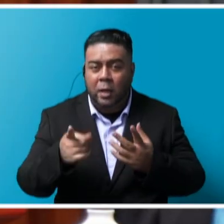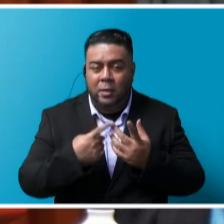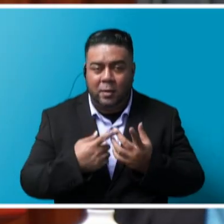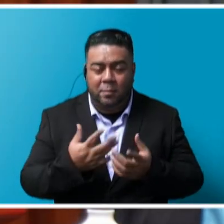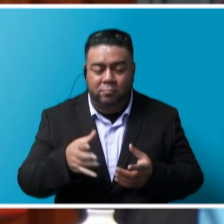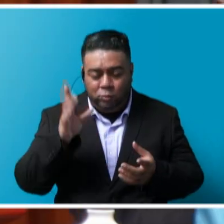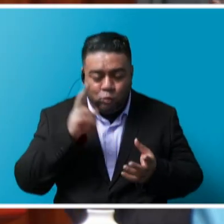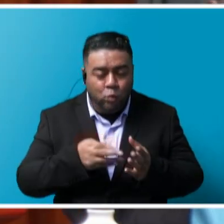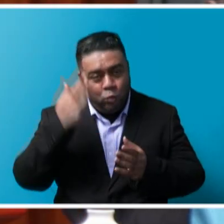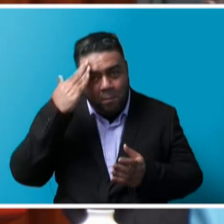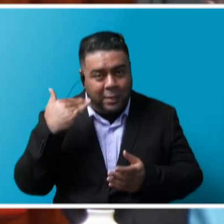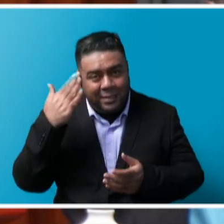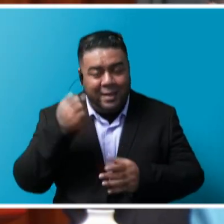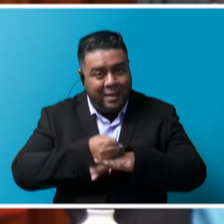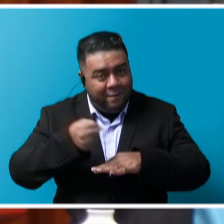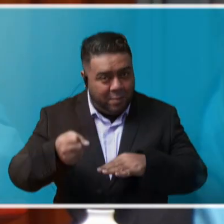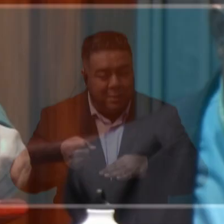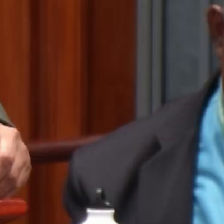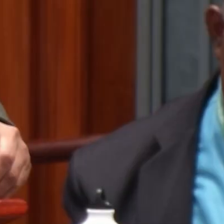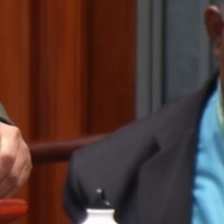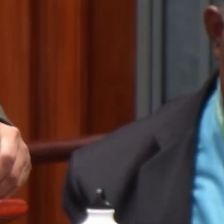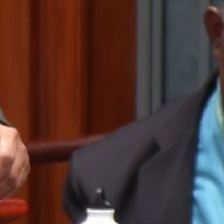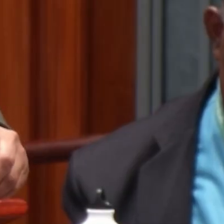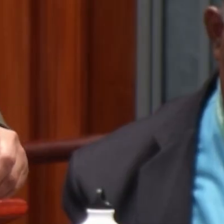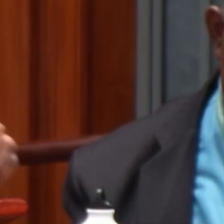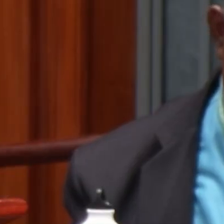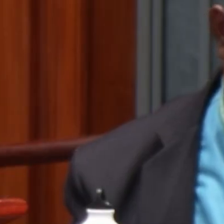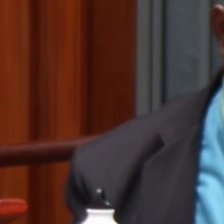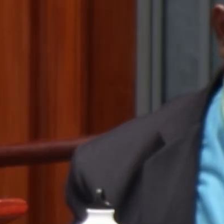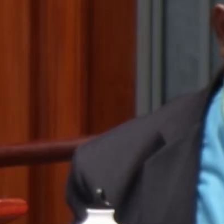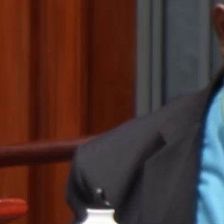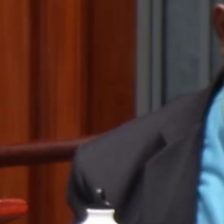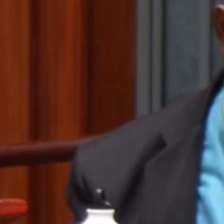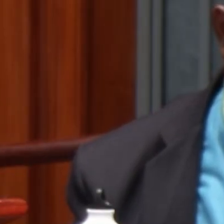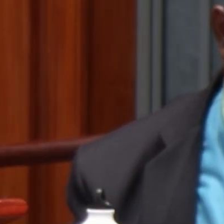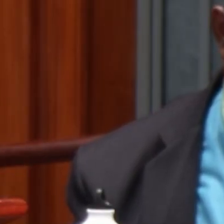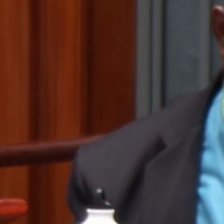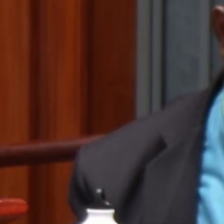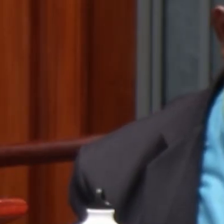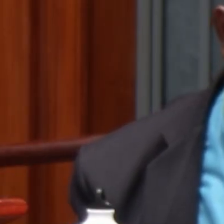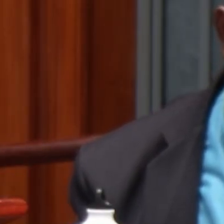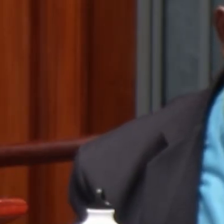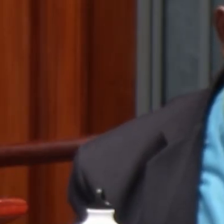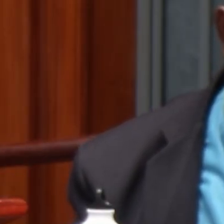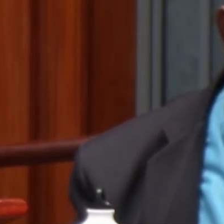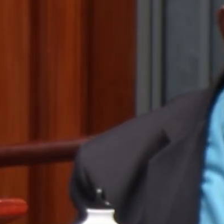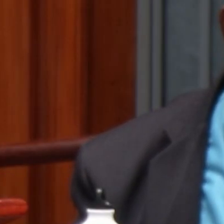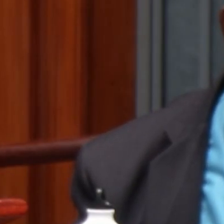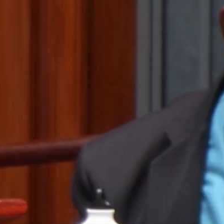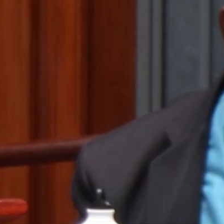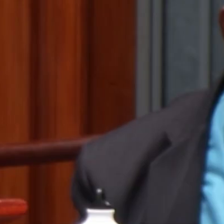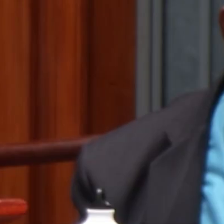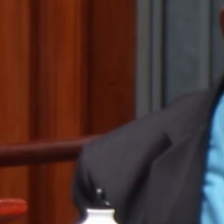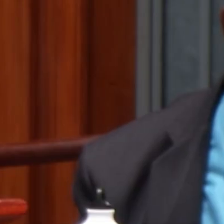reminded that government is ultimately about the people. It is about the market vendor who now earns a better income because of